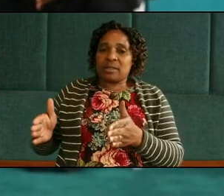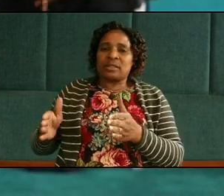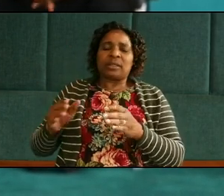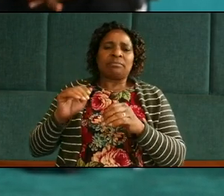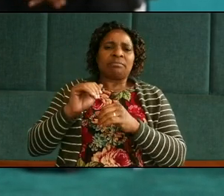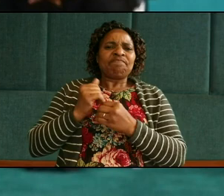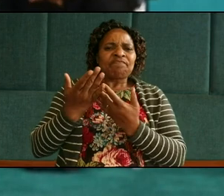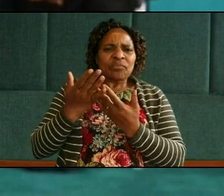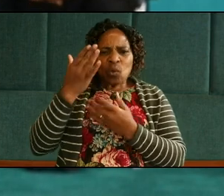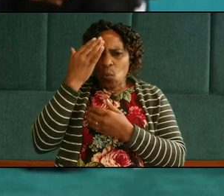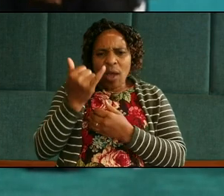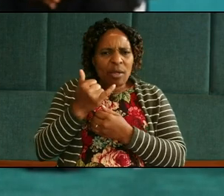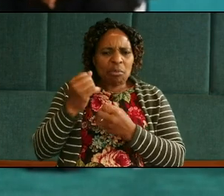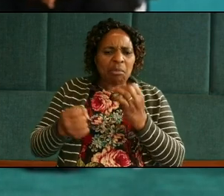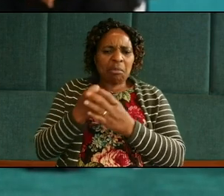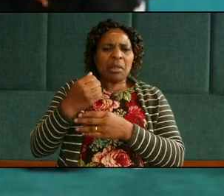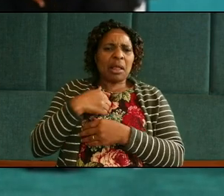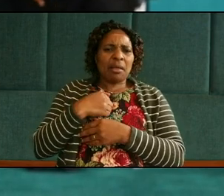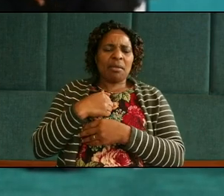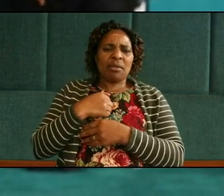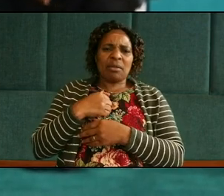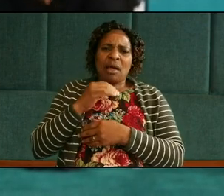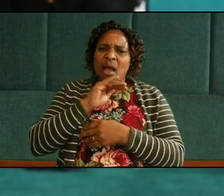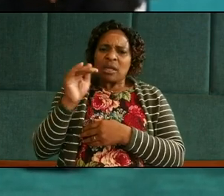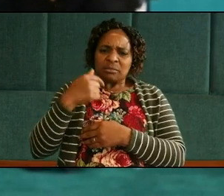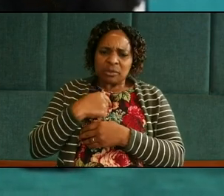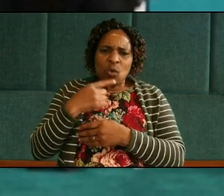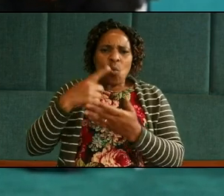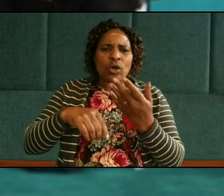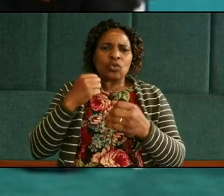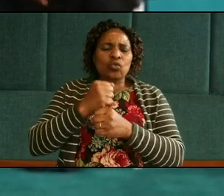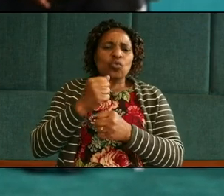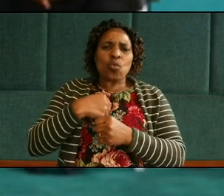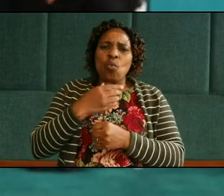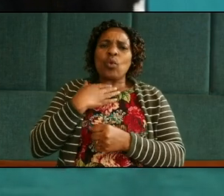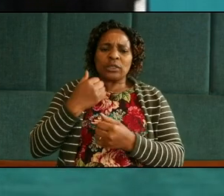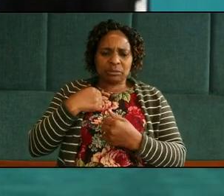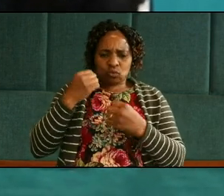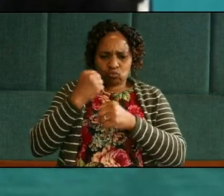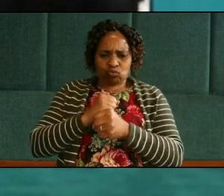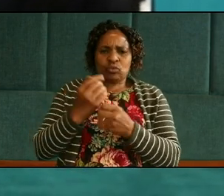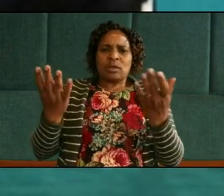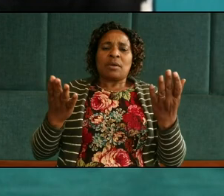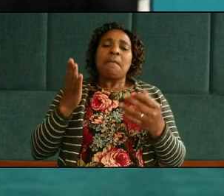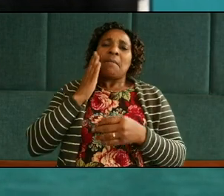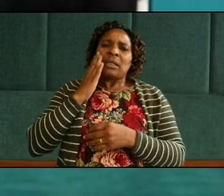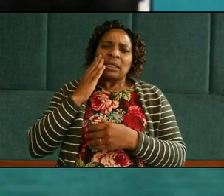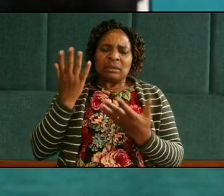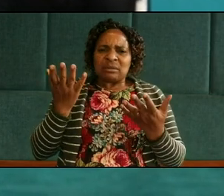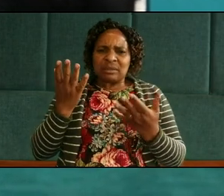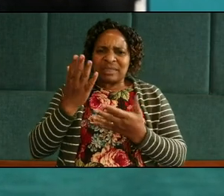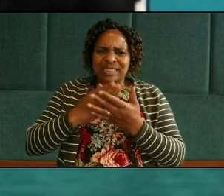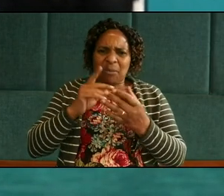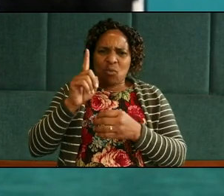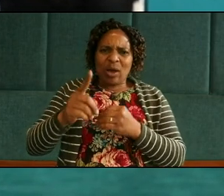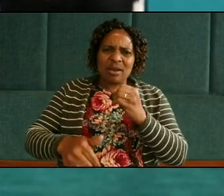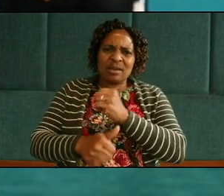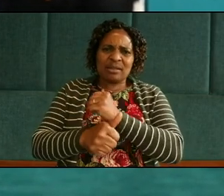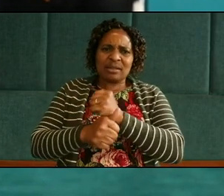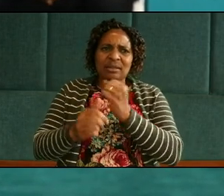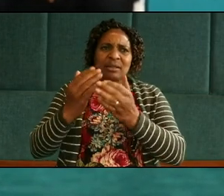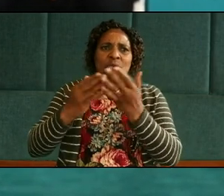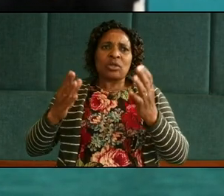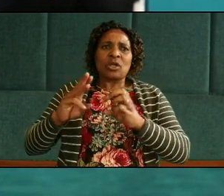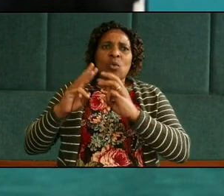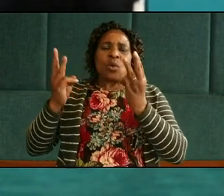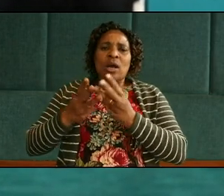She asked. What do you want from me? What do you want me to do? Mother wondered if someone was in danger somewhere in the world,